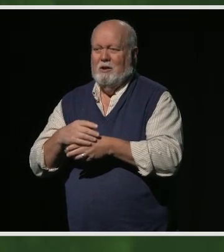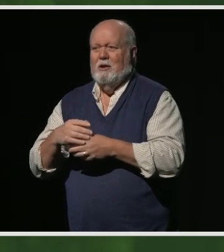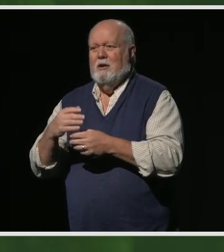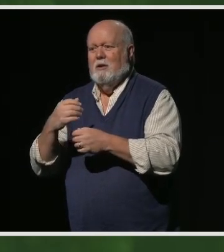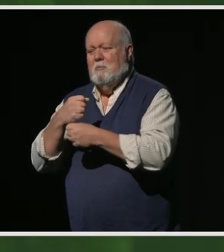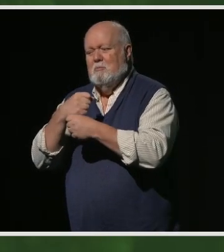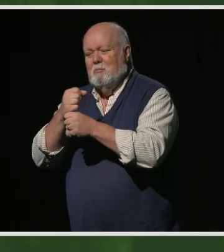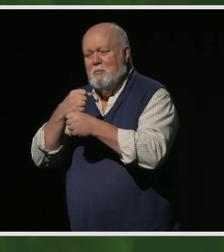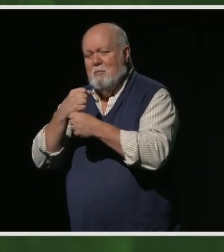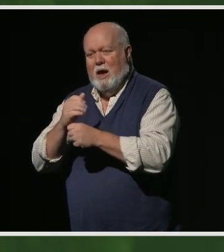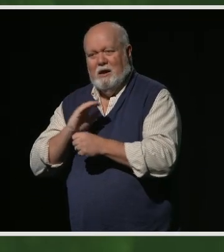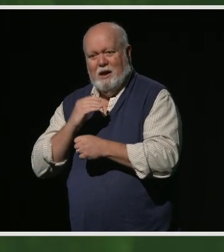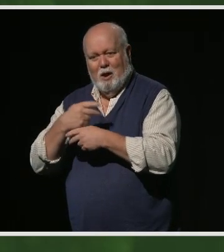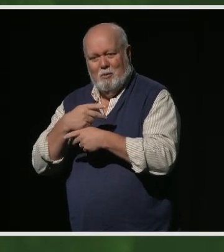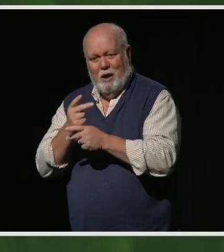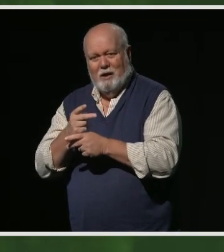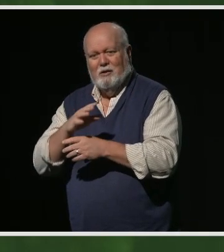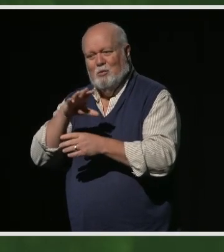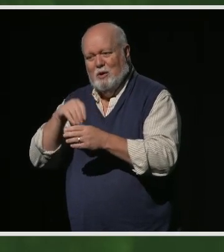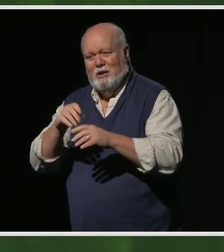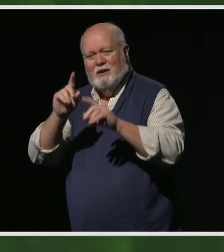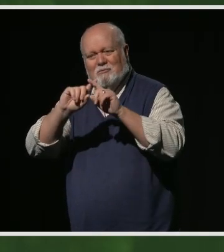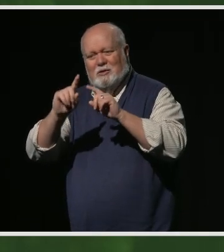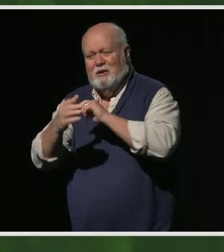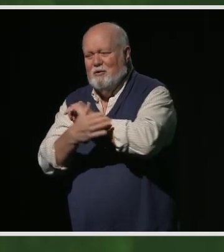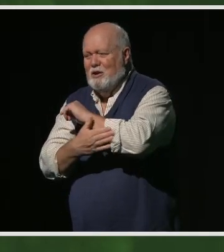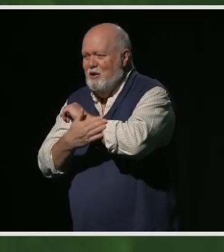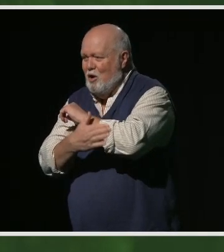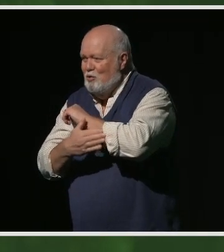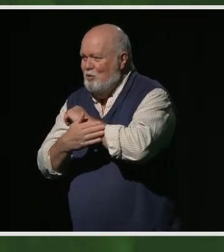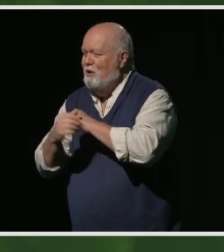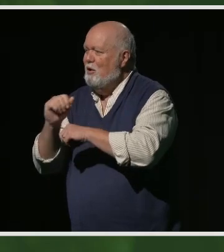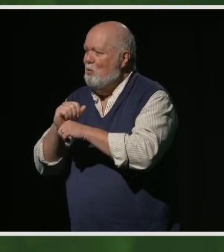our product at that continent so we can work with customers locally.